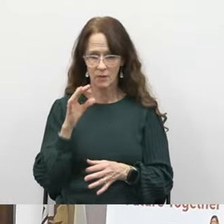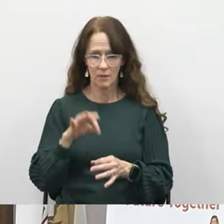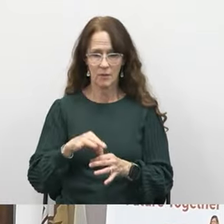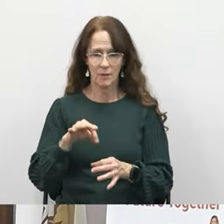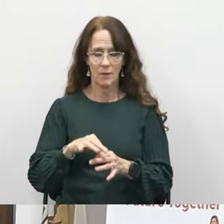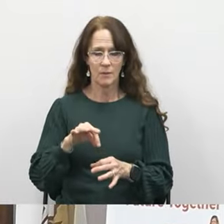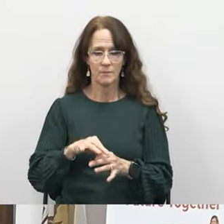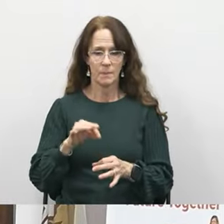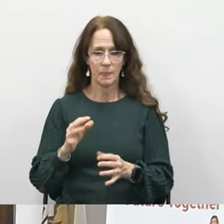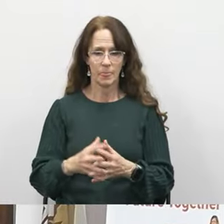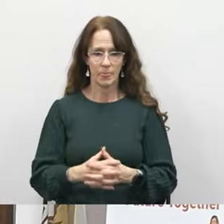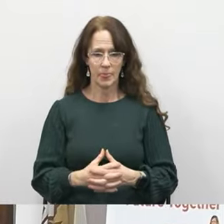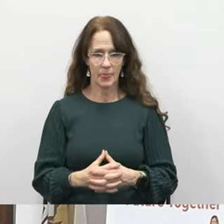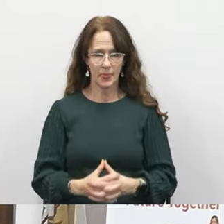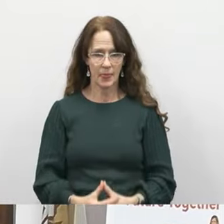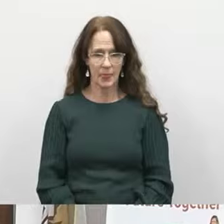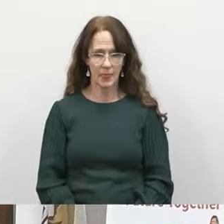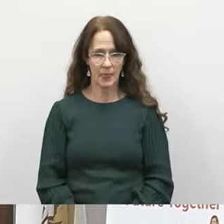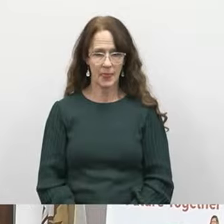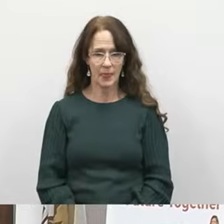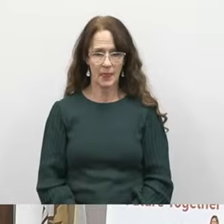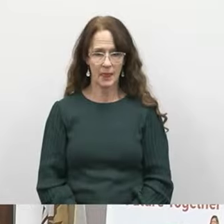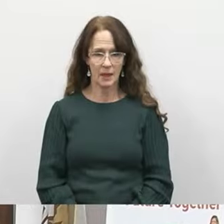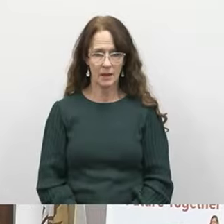professional student vote.